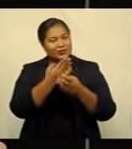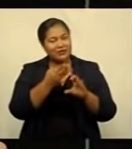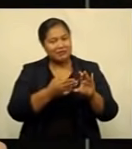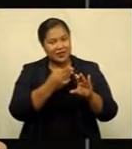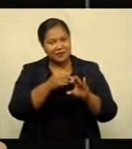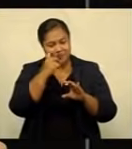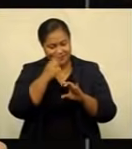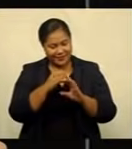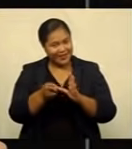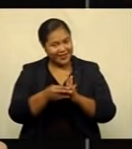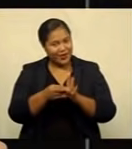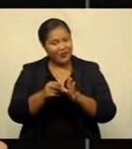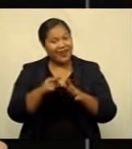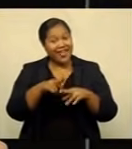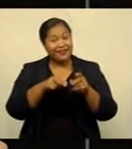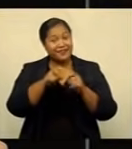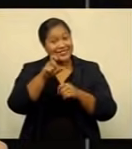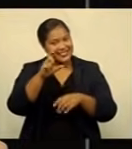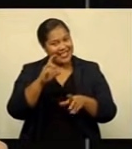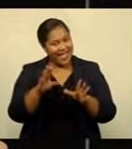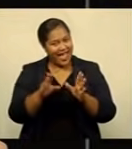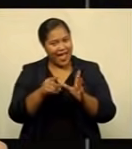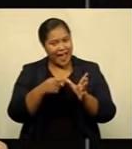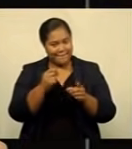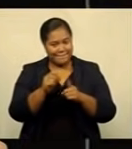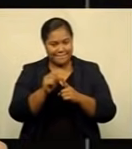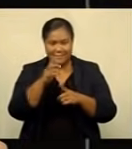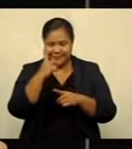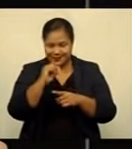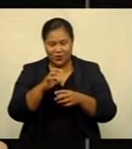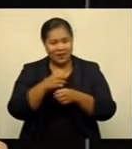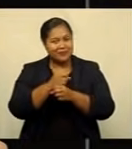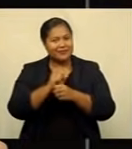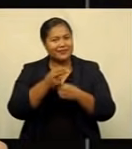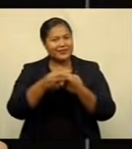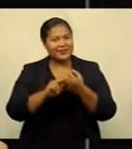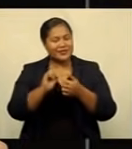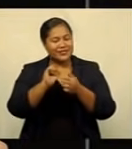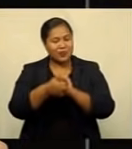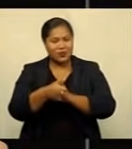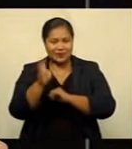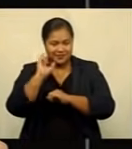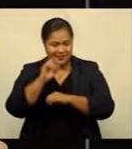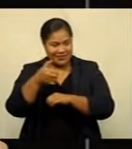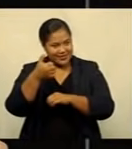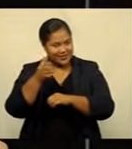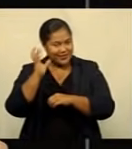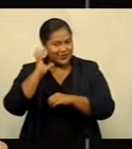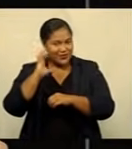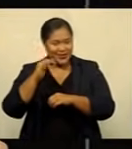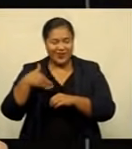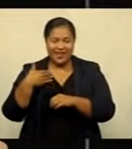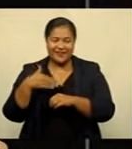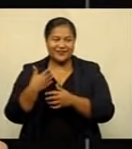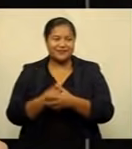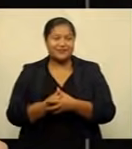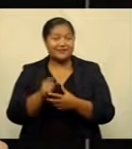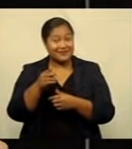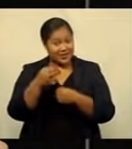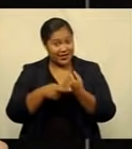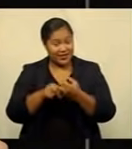download our FBC app to keep updated with the very latest in news and sports and listen to our 6 radio stations live.